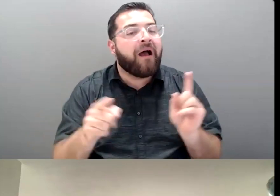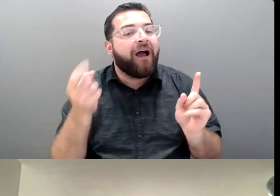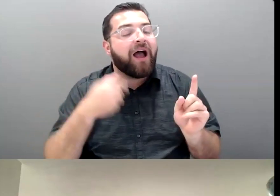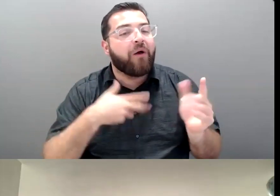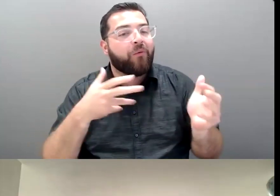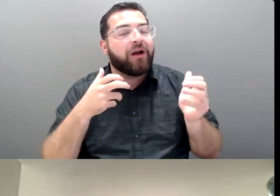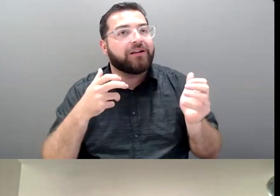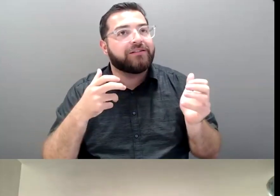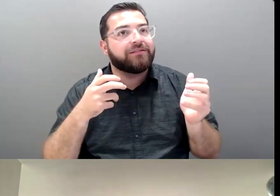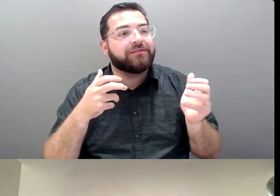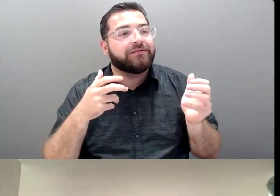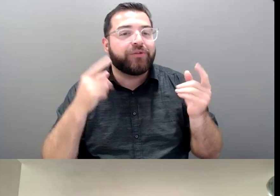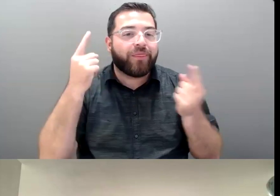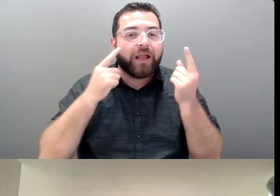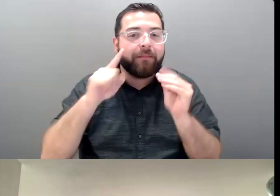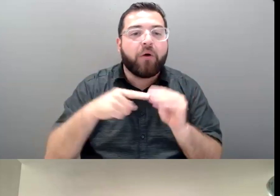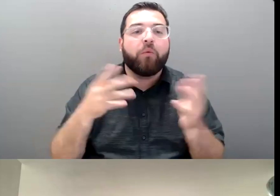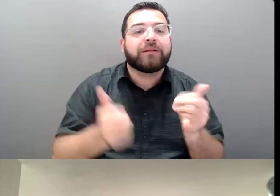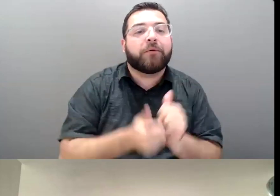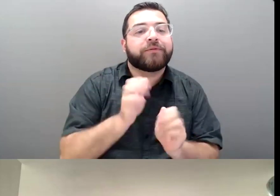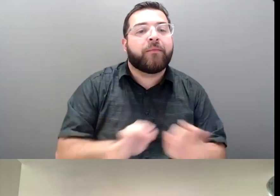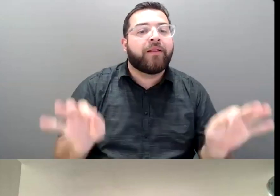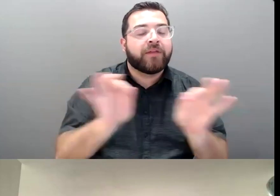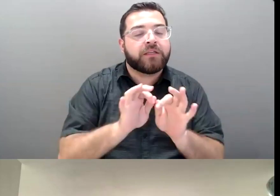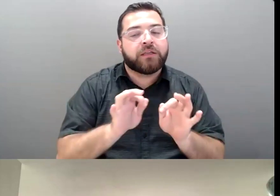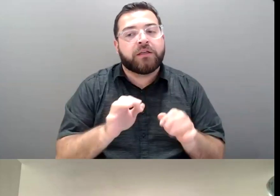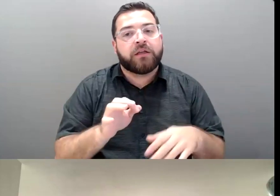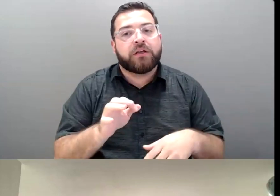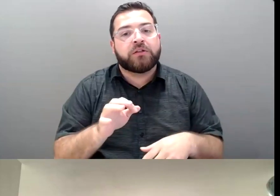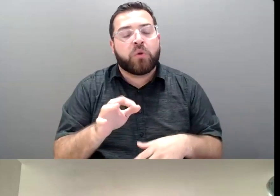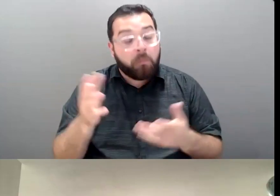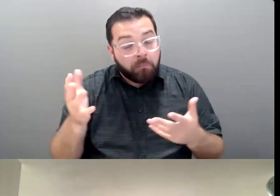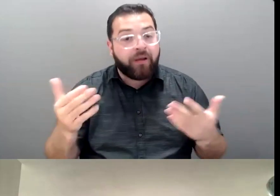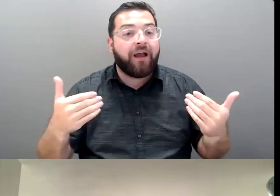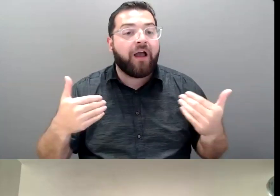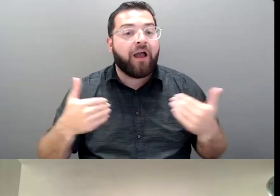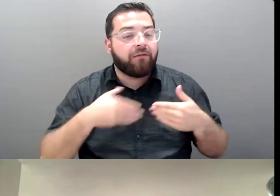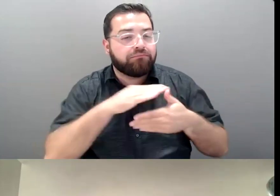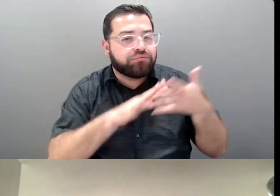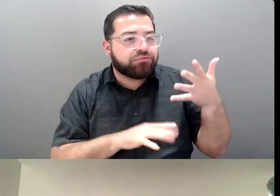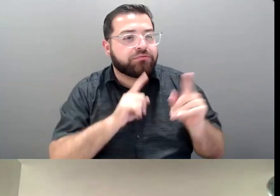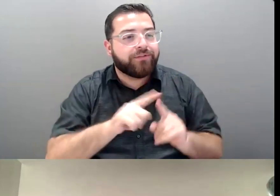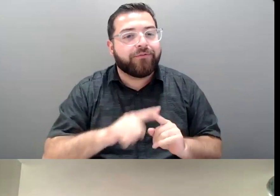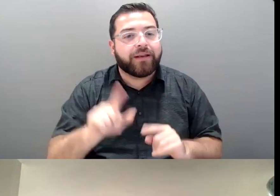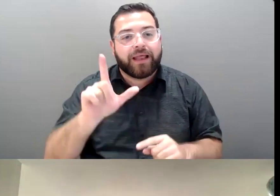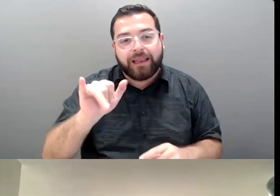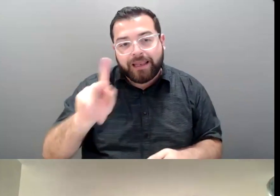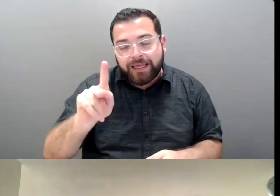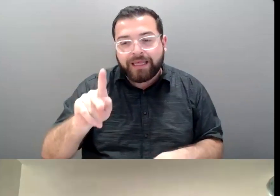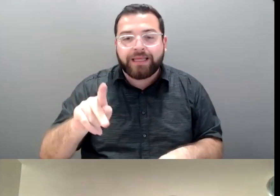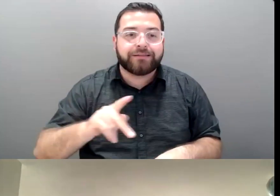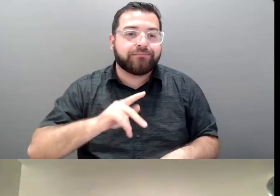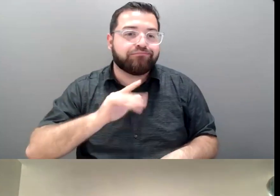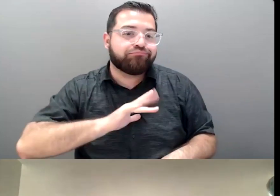about what was most relevant. And so I have a bunch of links and goodies that I'll put in the chat, maybe toward